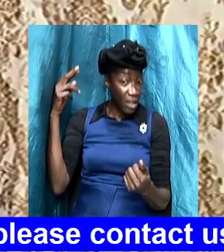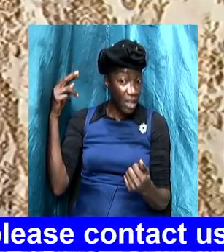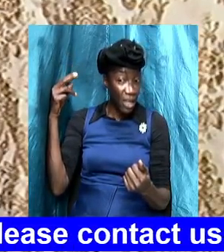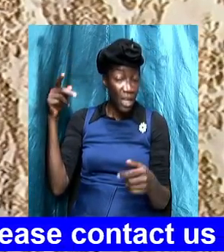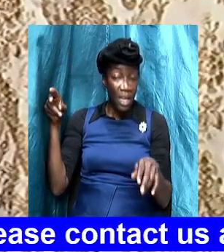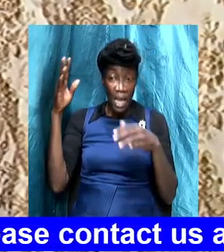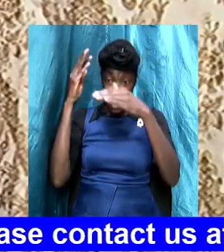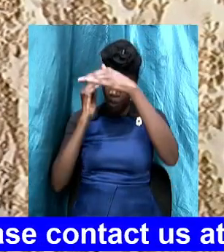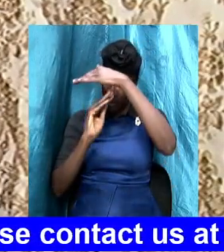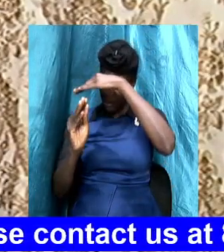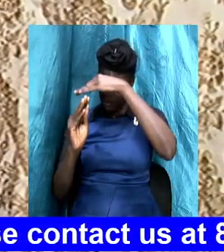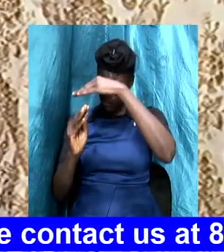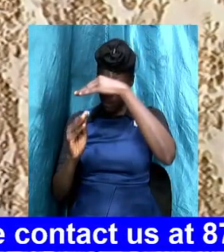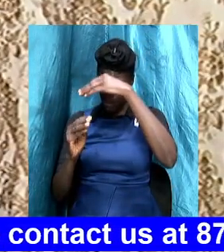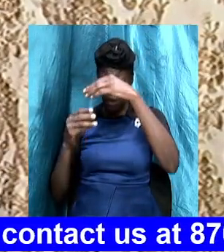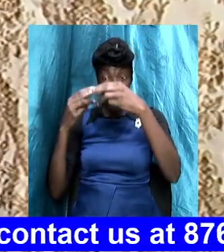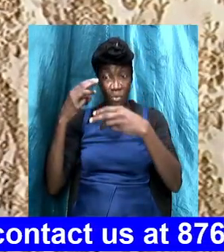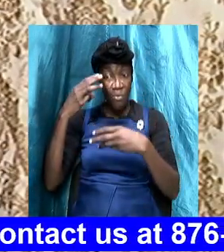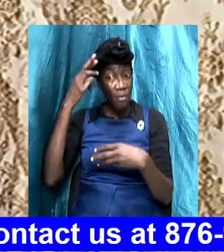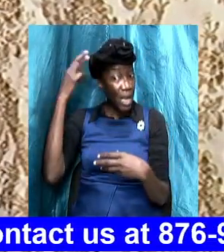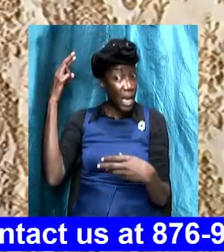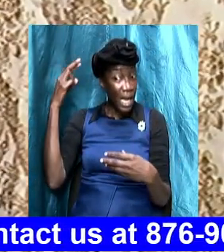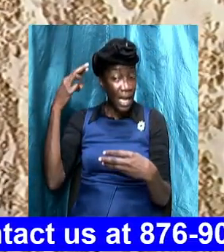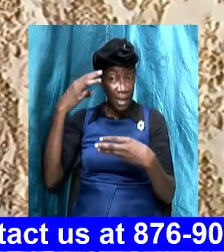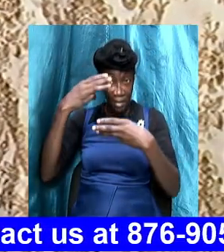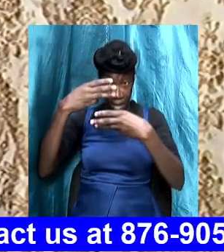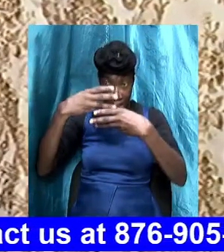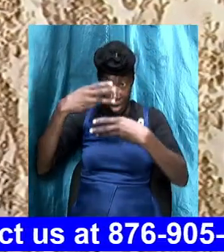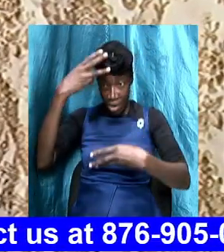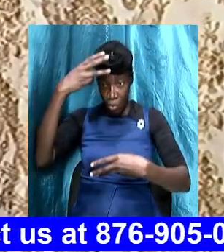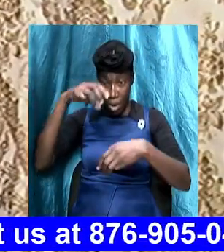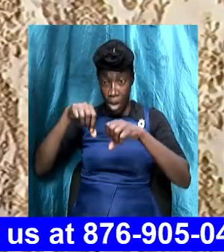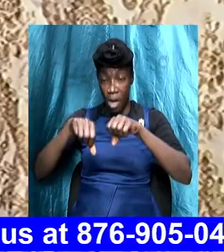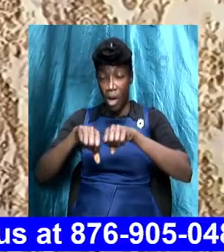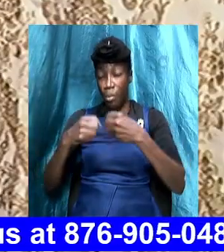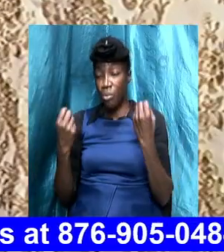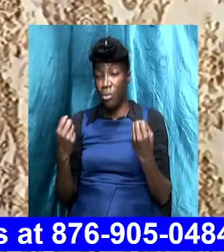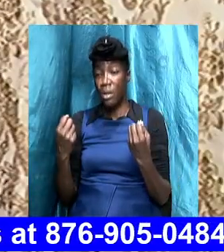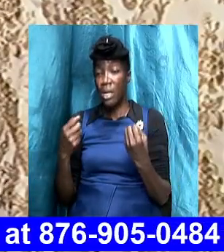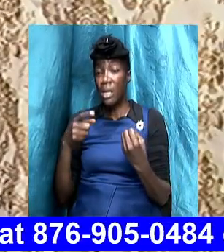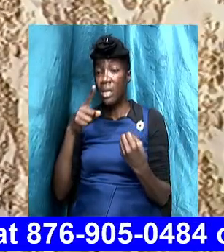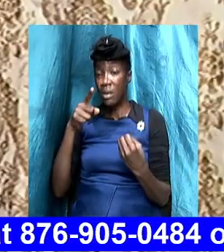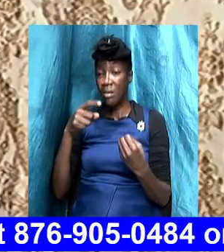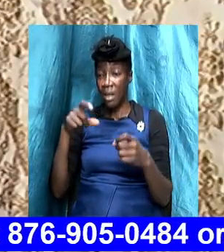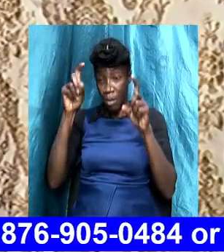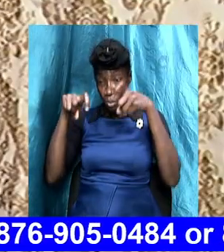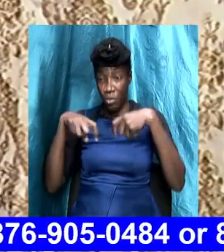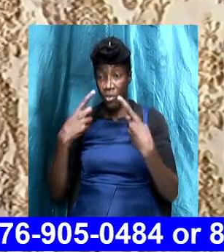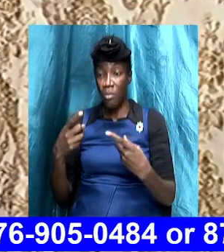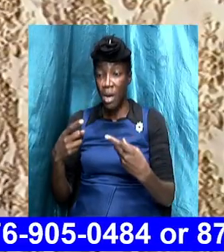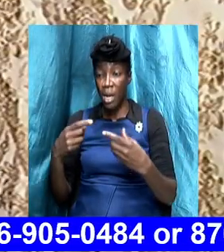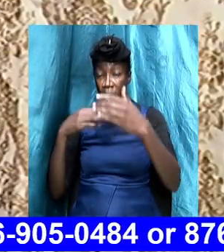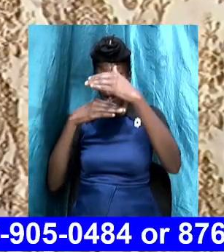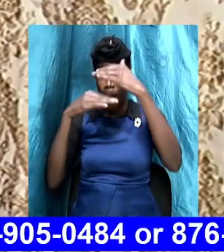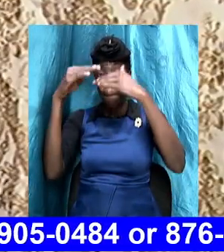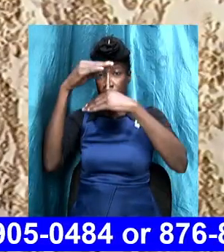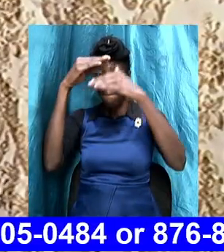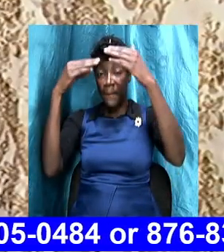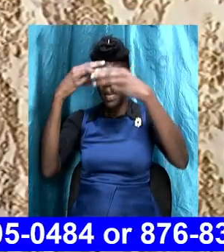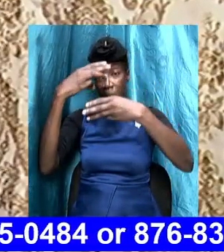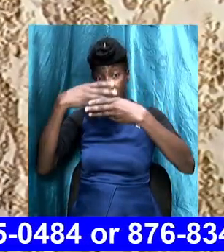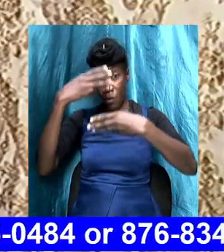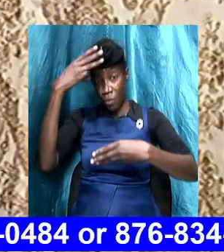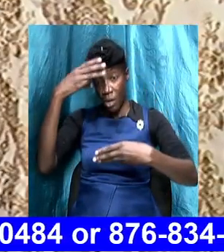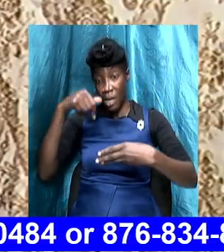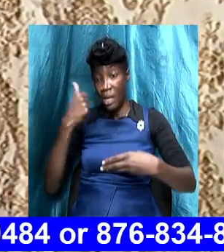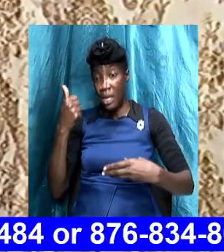when he realized that the wall was broken down, he said, look here, man, I must go back and build back the wall. Is there